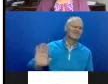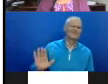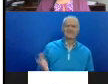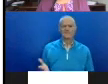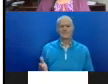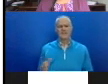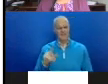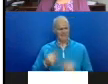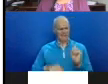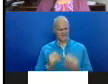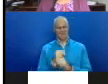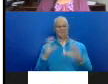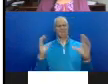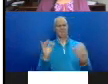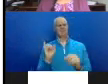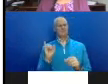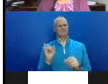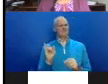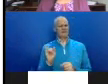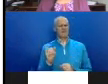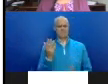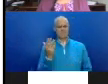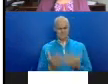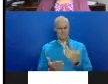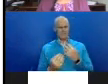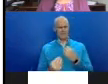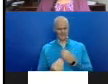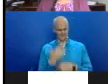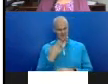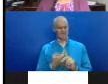as actually possibly effects of trauma.